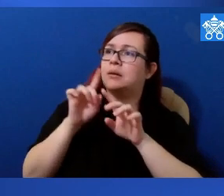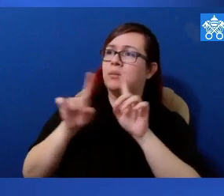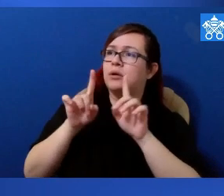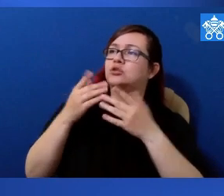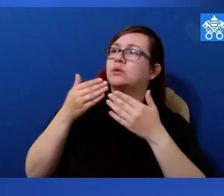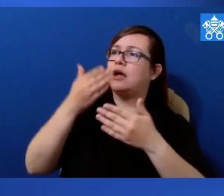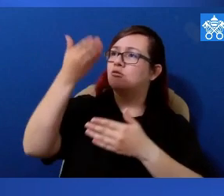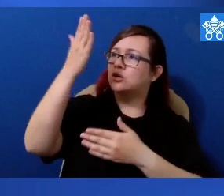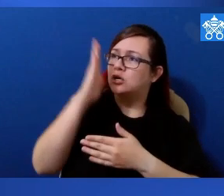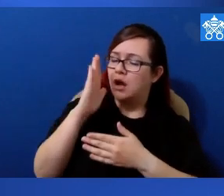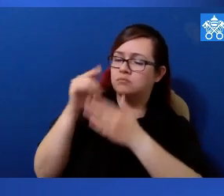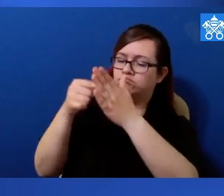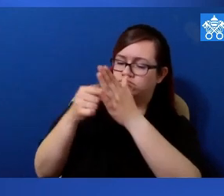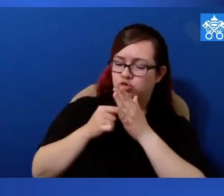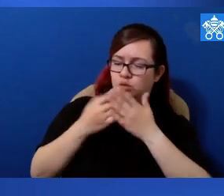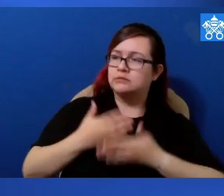los consuelos.